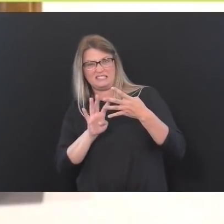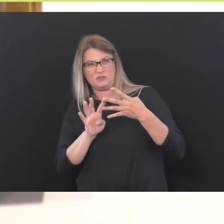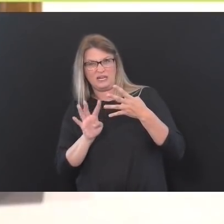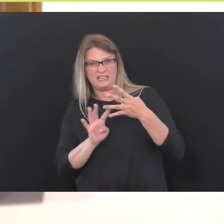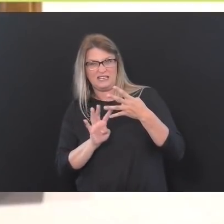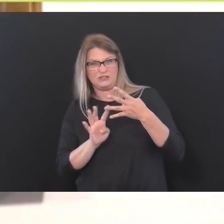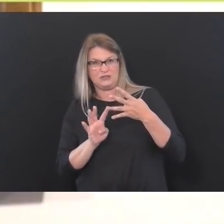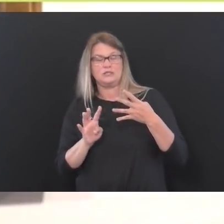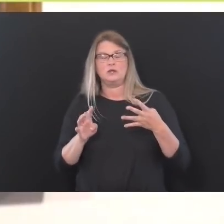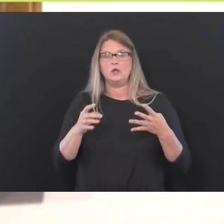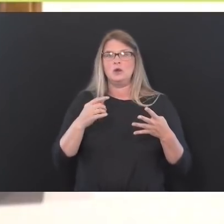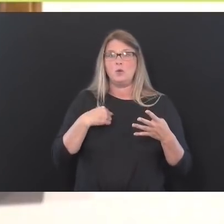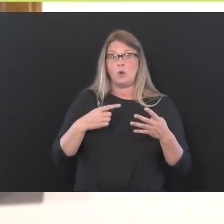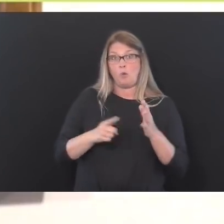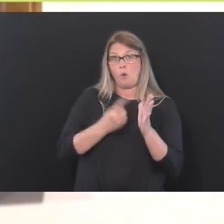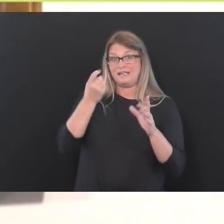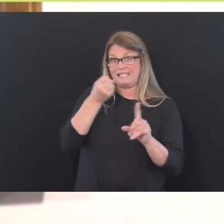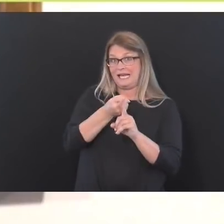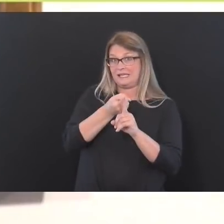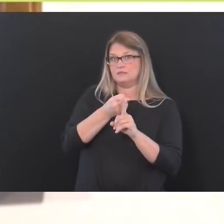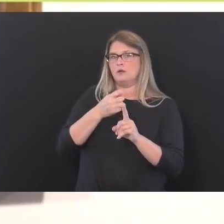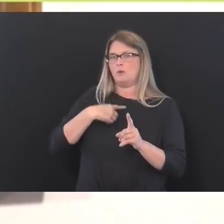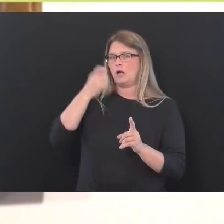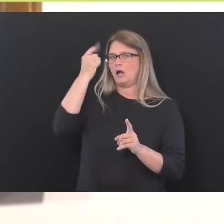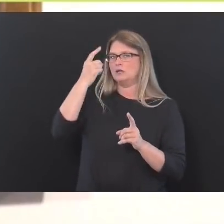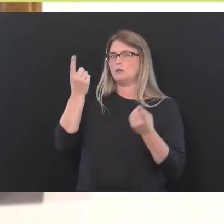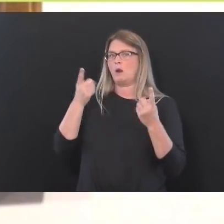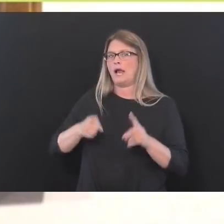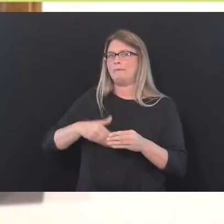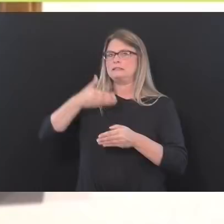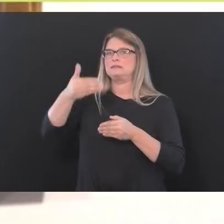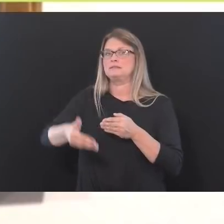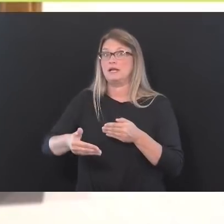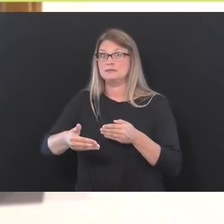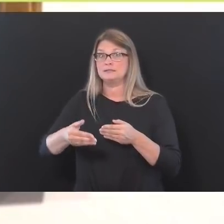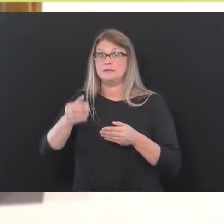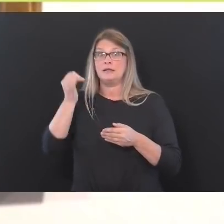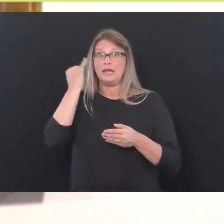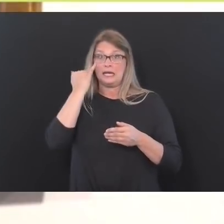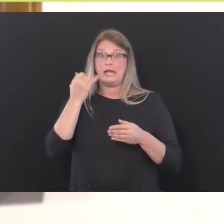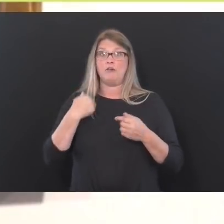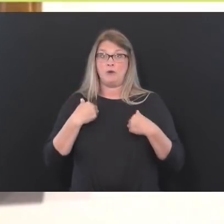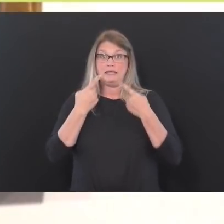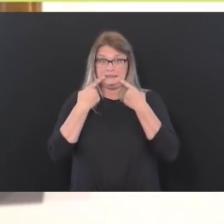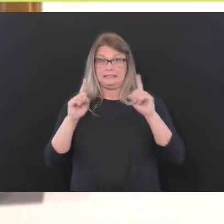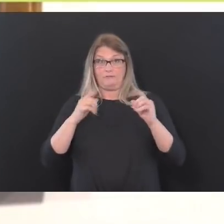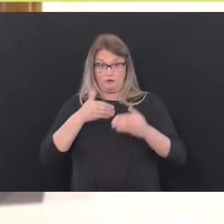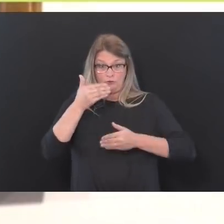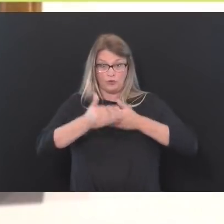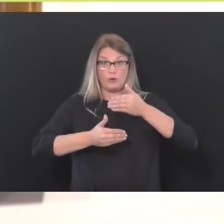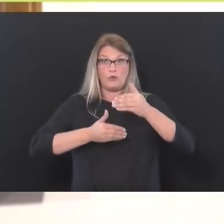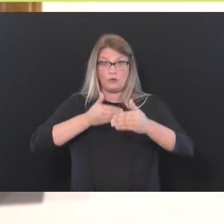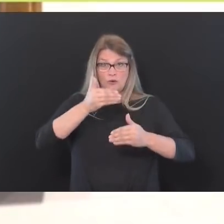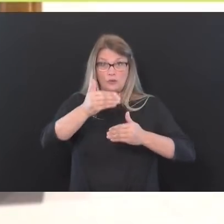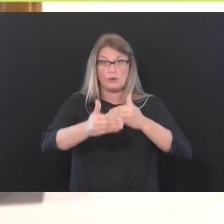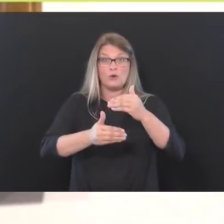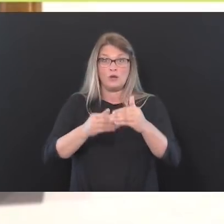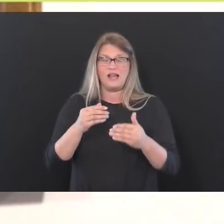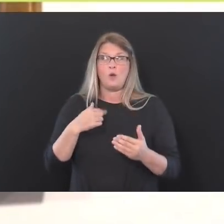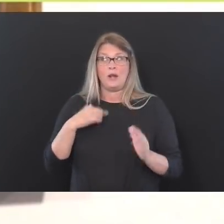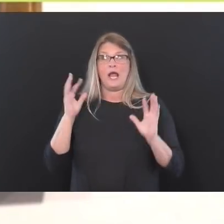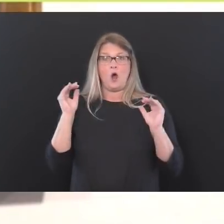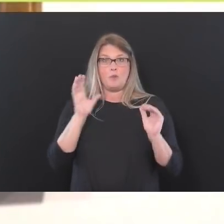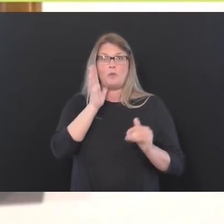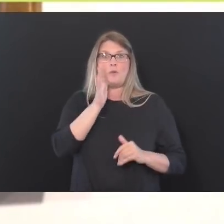understand then what are those next phases. Because if we get through this effectively, which we believe that we will with the good work